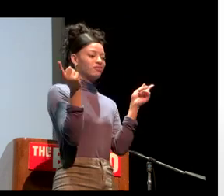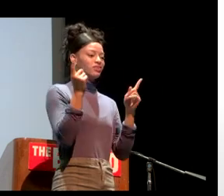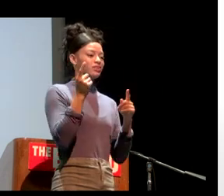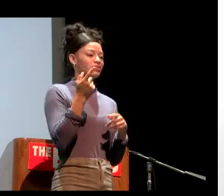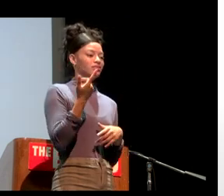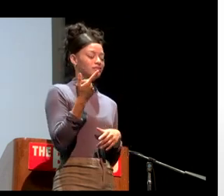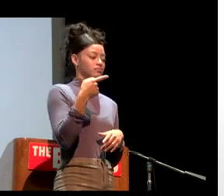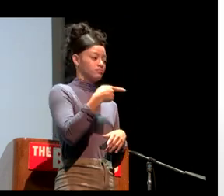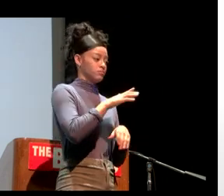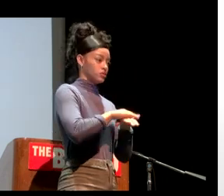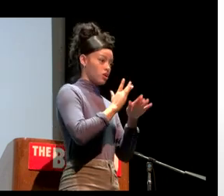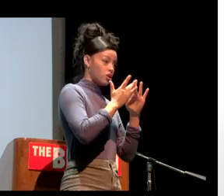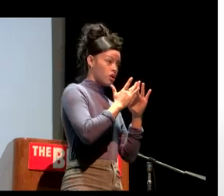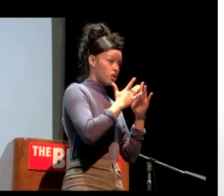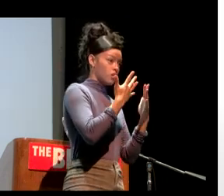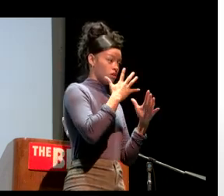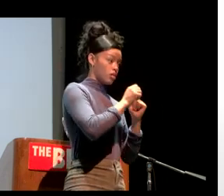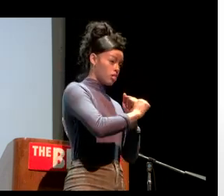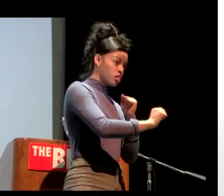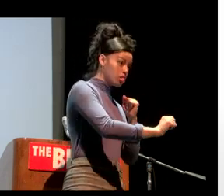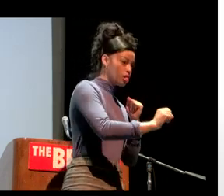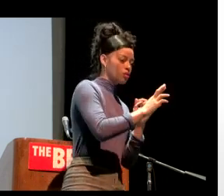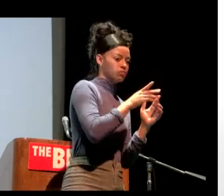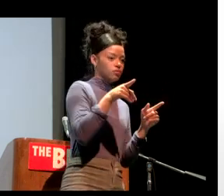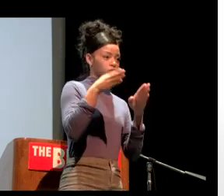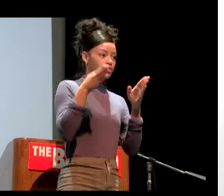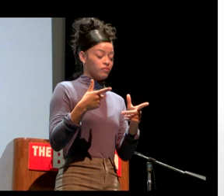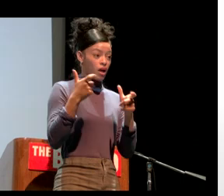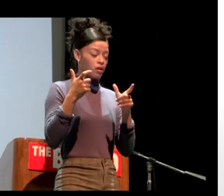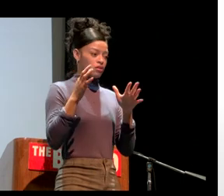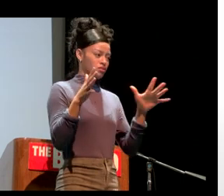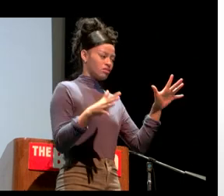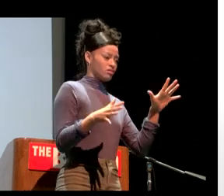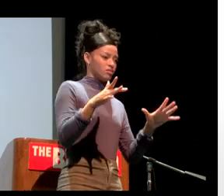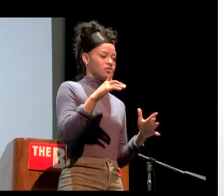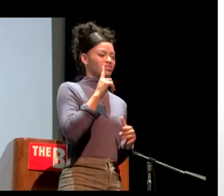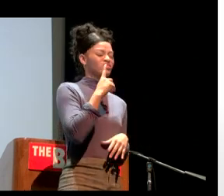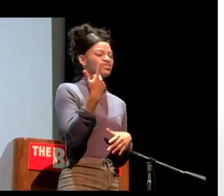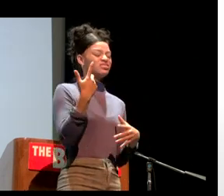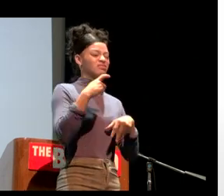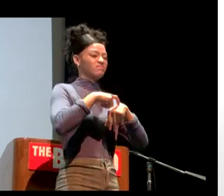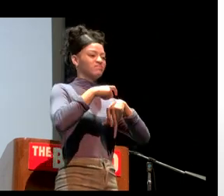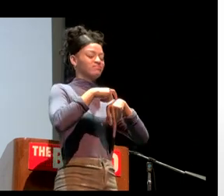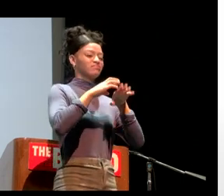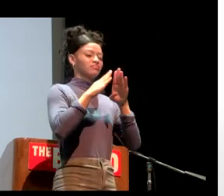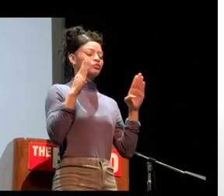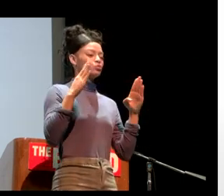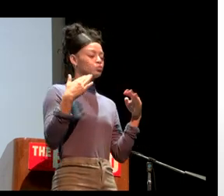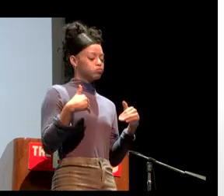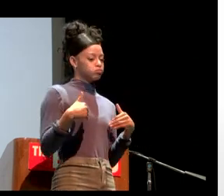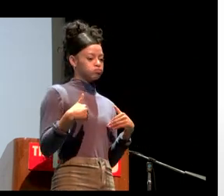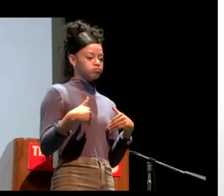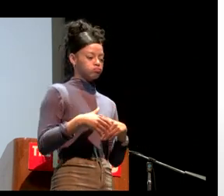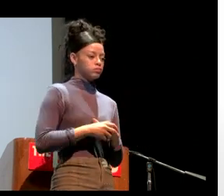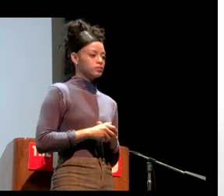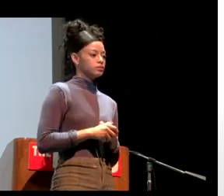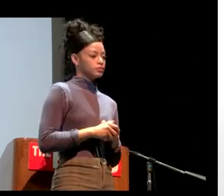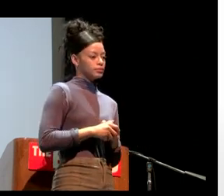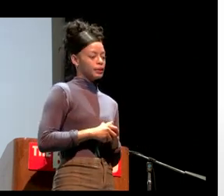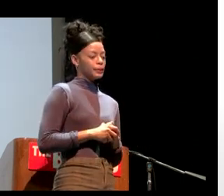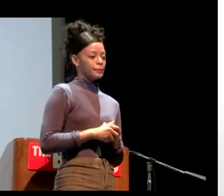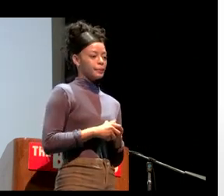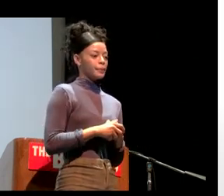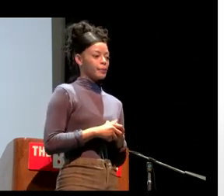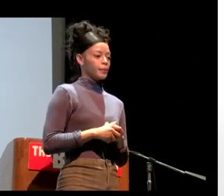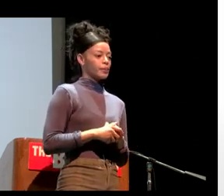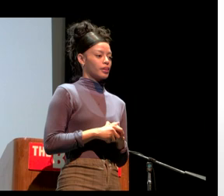good luck with doing this as a business. And we came up with this, like this limited time event where you can come and forge something